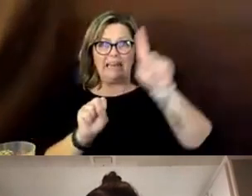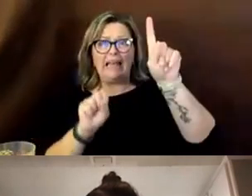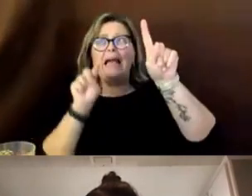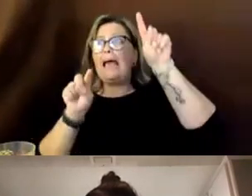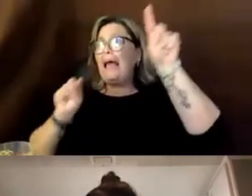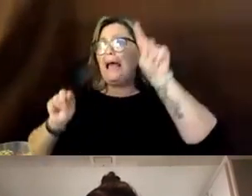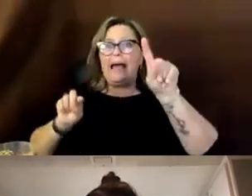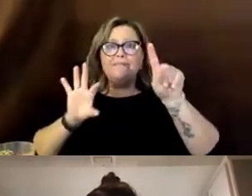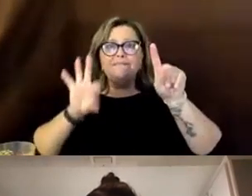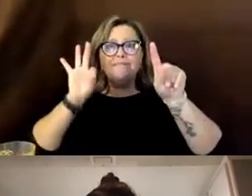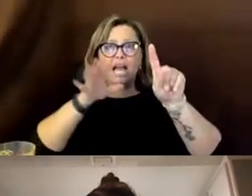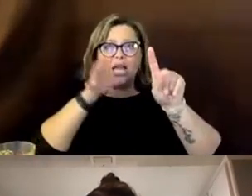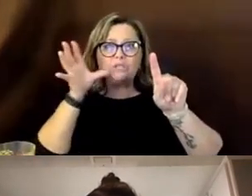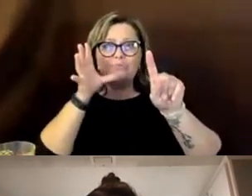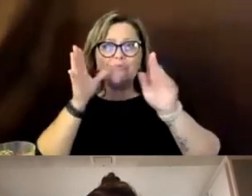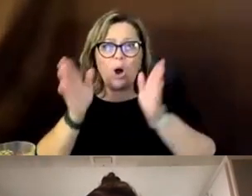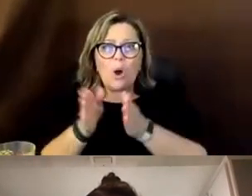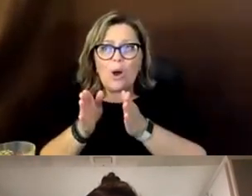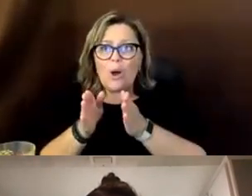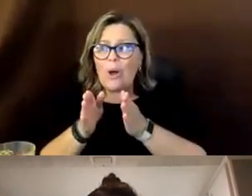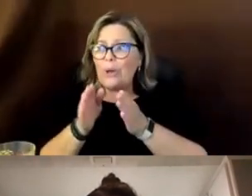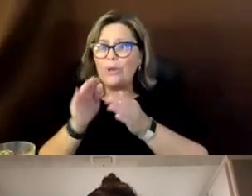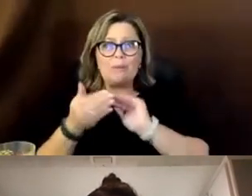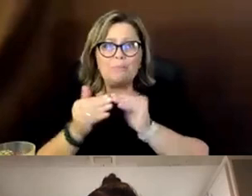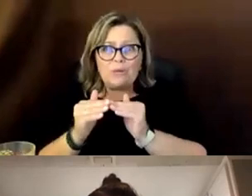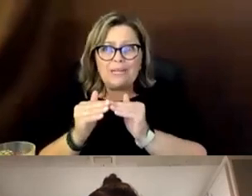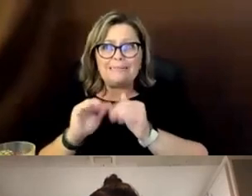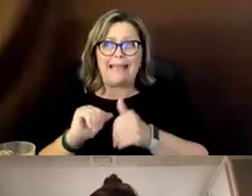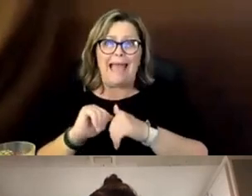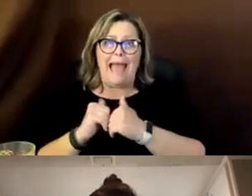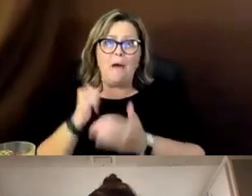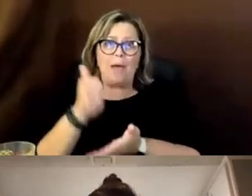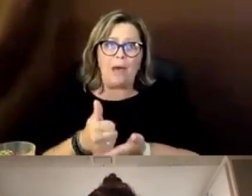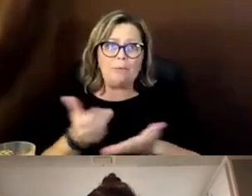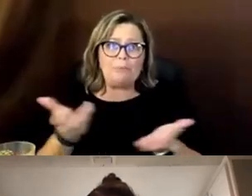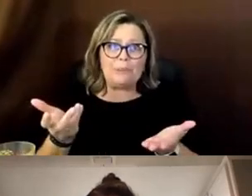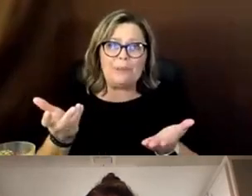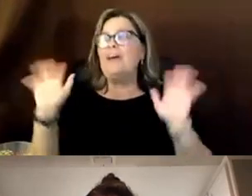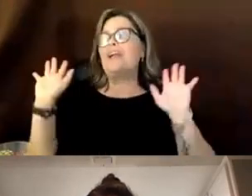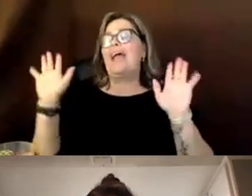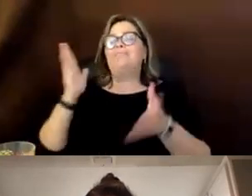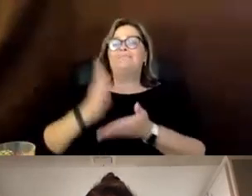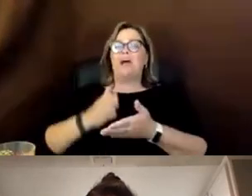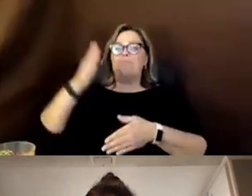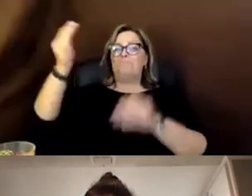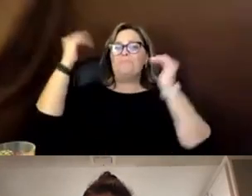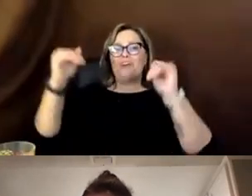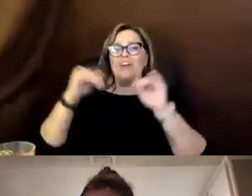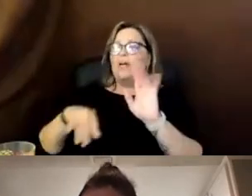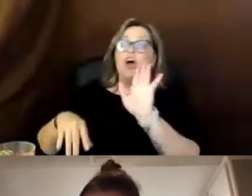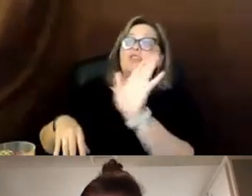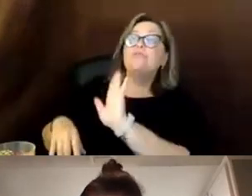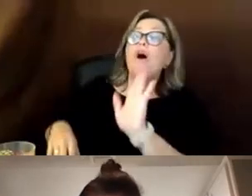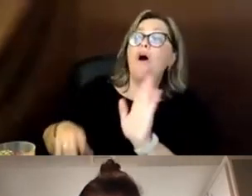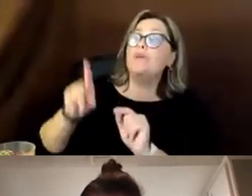is of high interest to us. And I'd stop talking and move on to who's next. No, absolutely. You